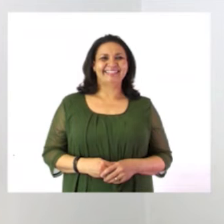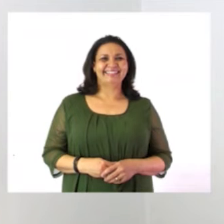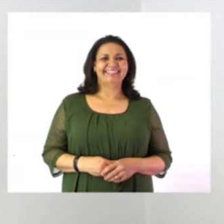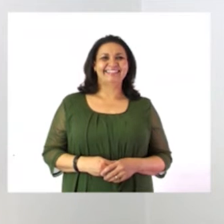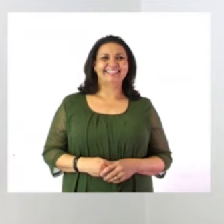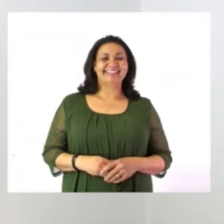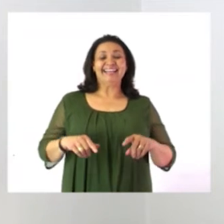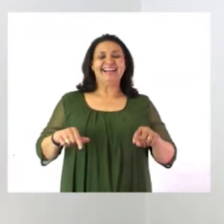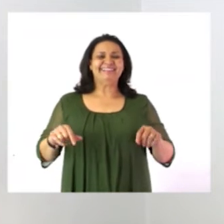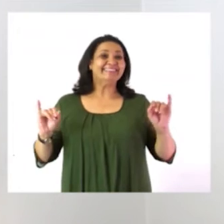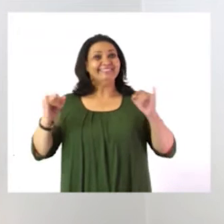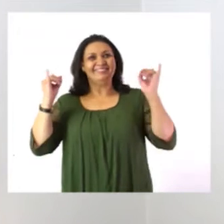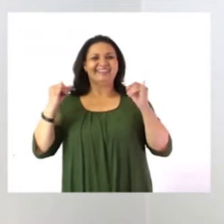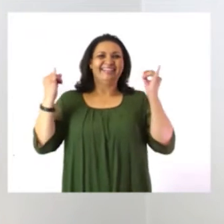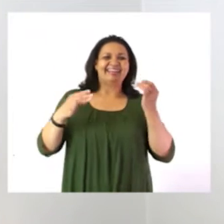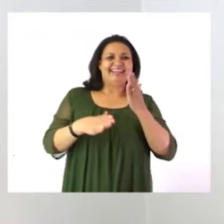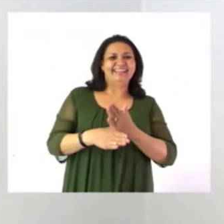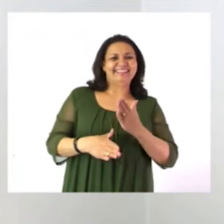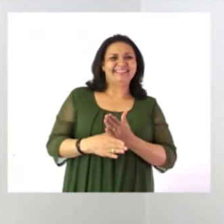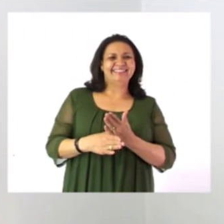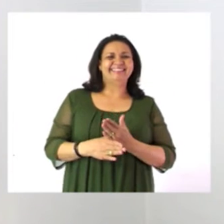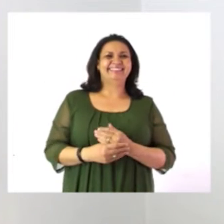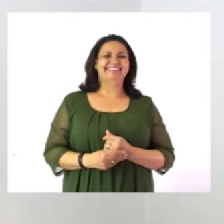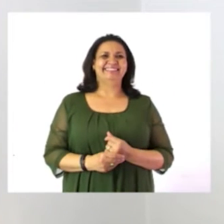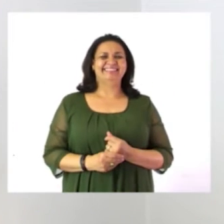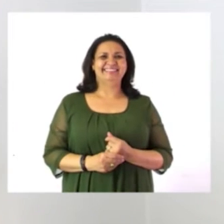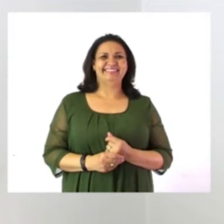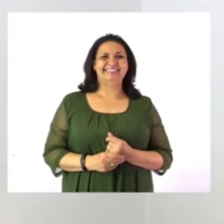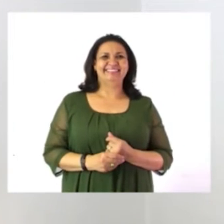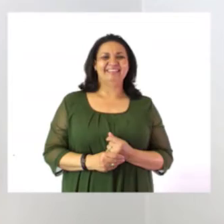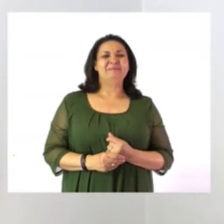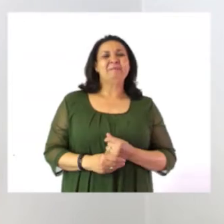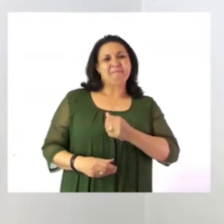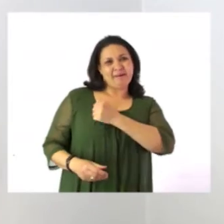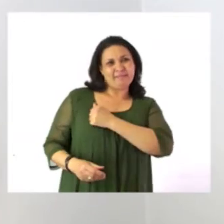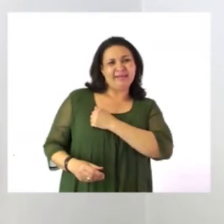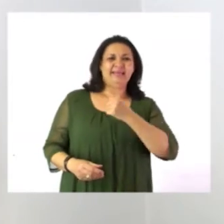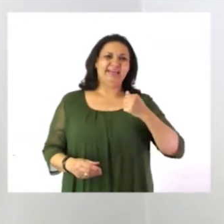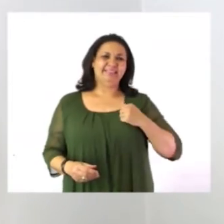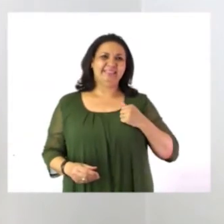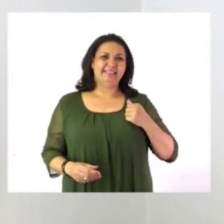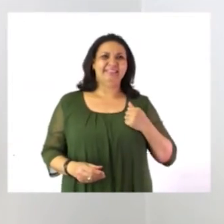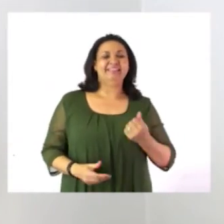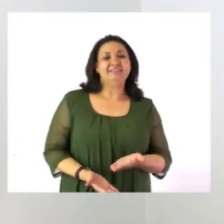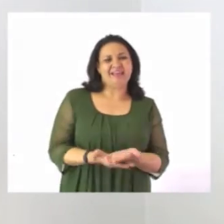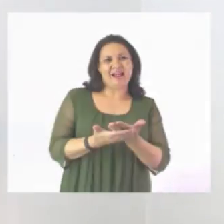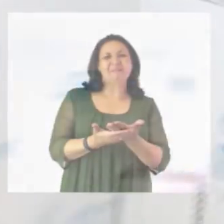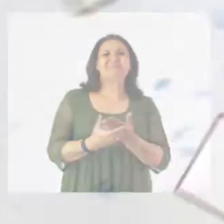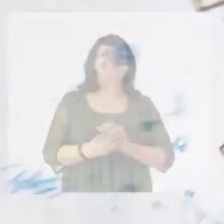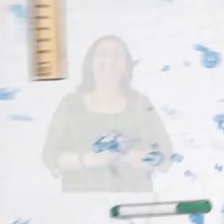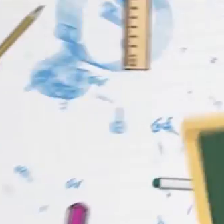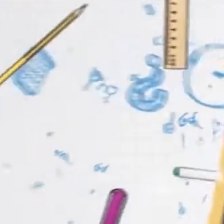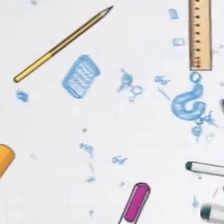to do a fun activity using our scissors, and we need mommy and daddy to supervise you on this activity.